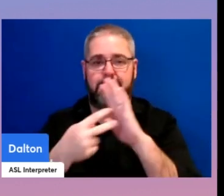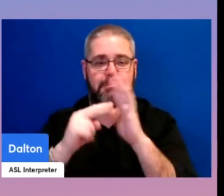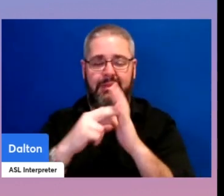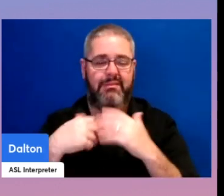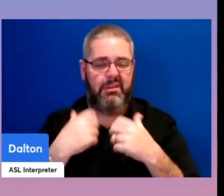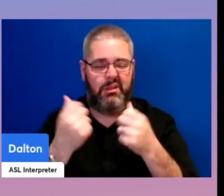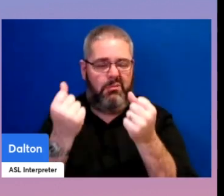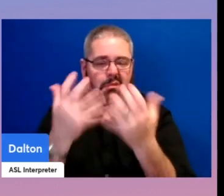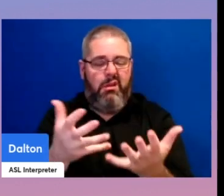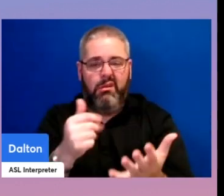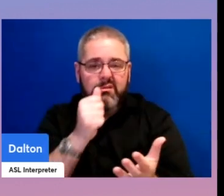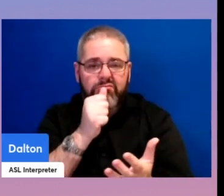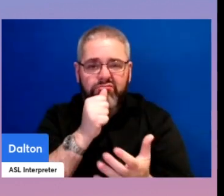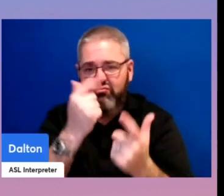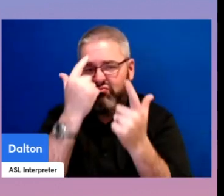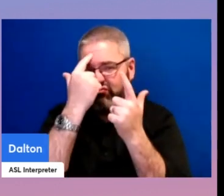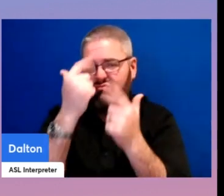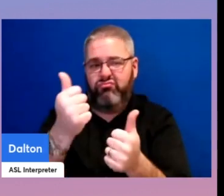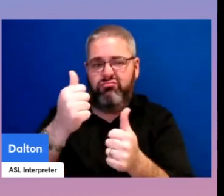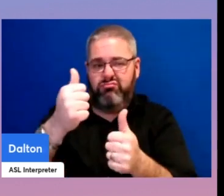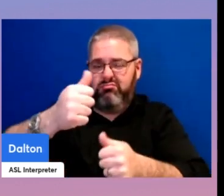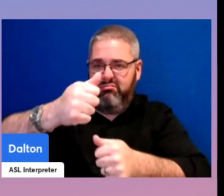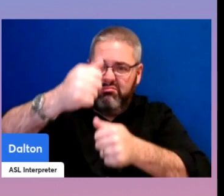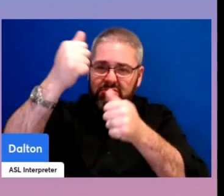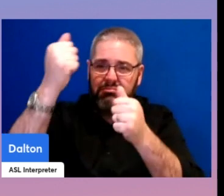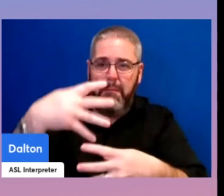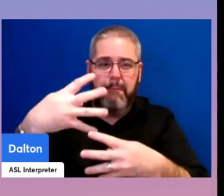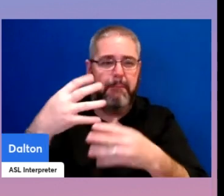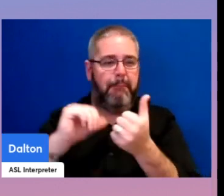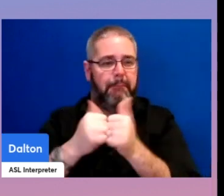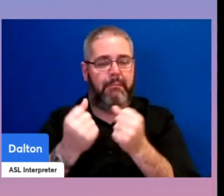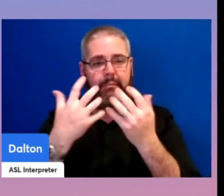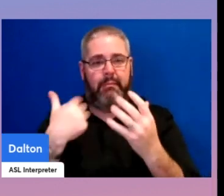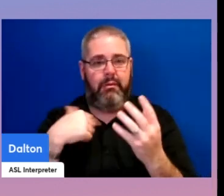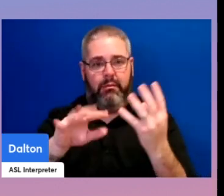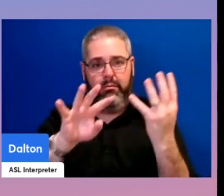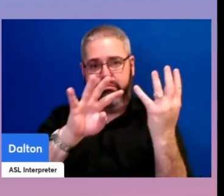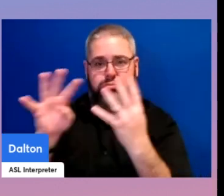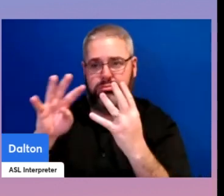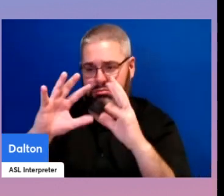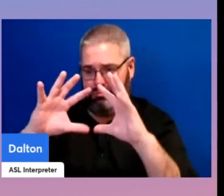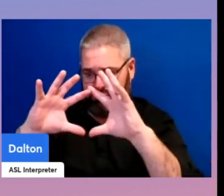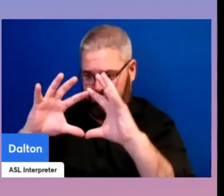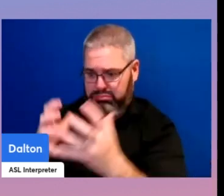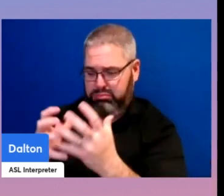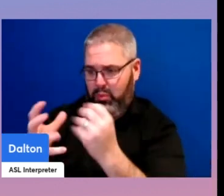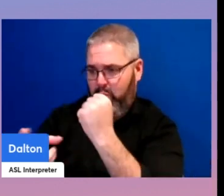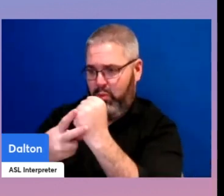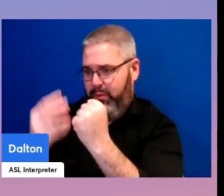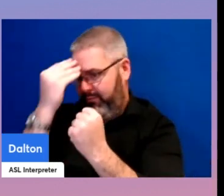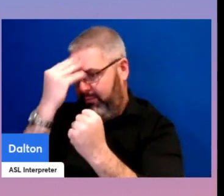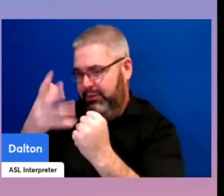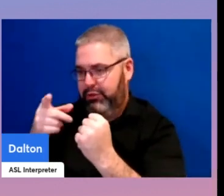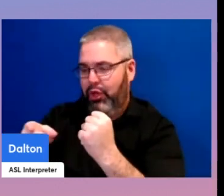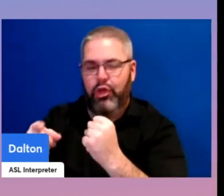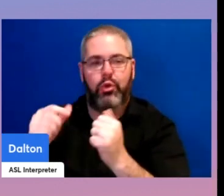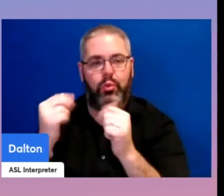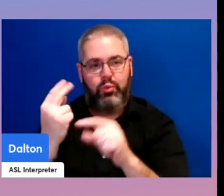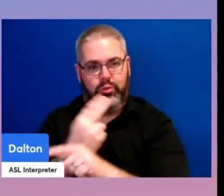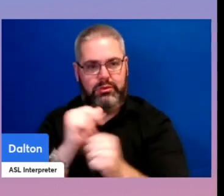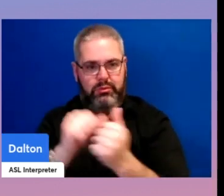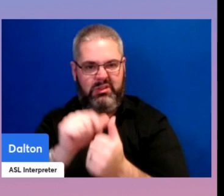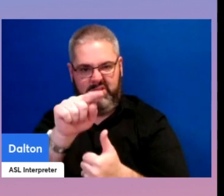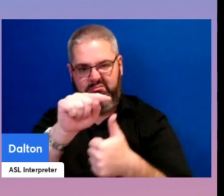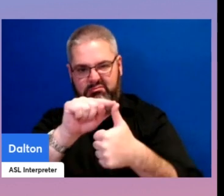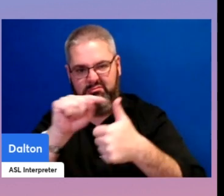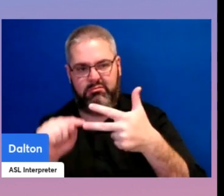many secrets synced into any number of destinations using these three objects.